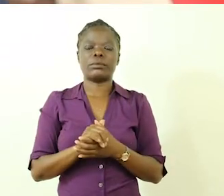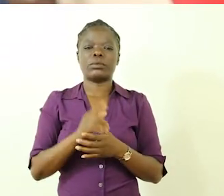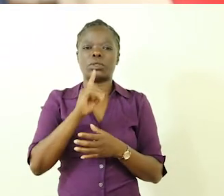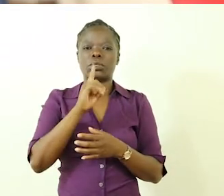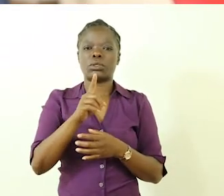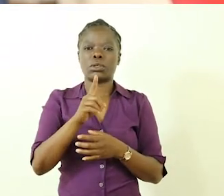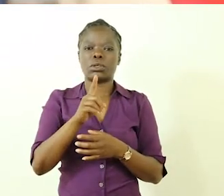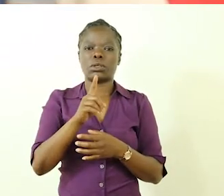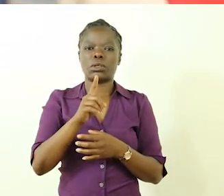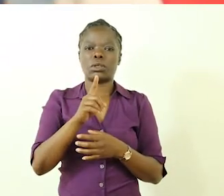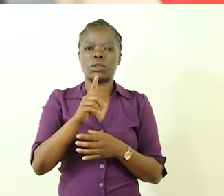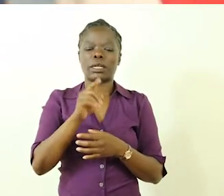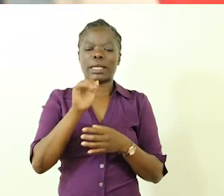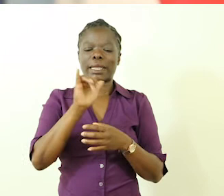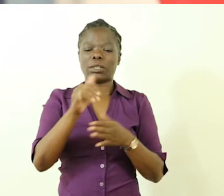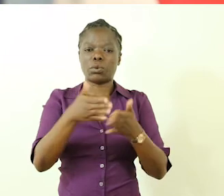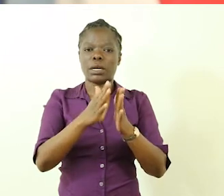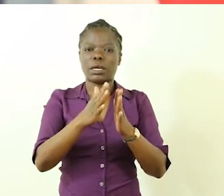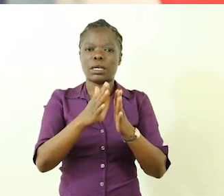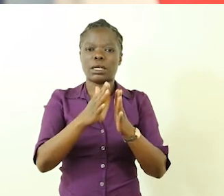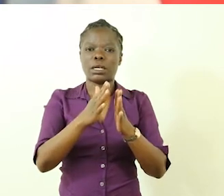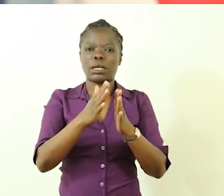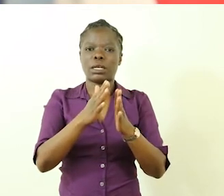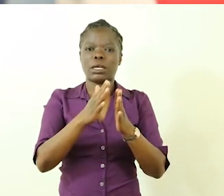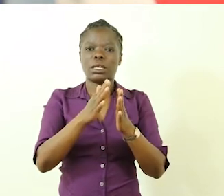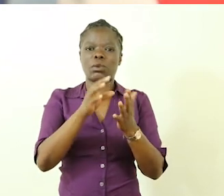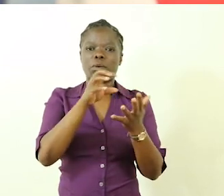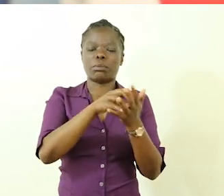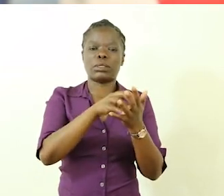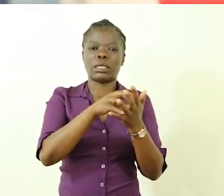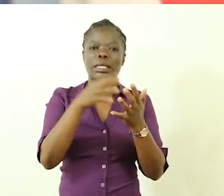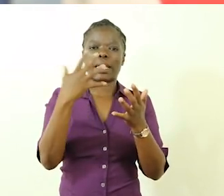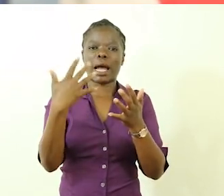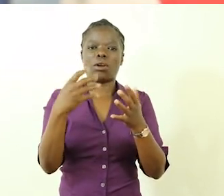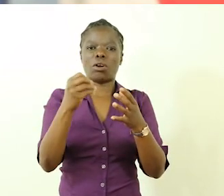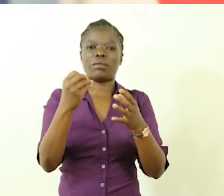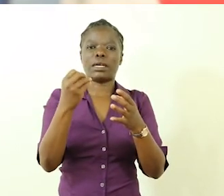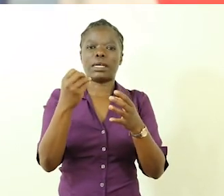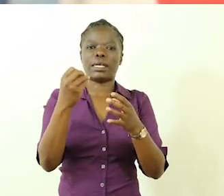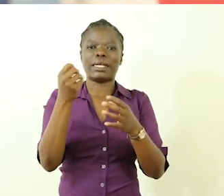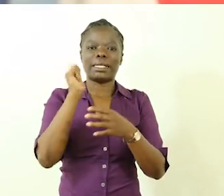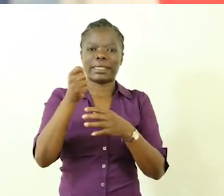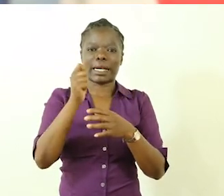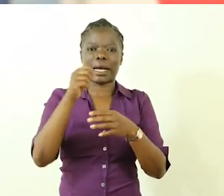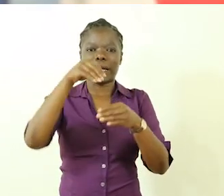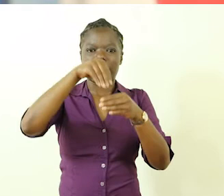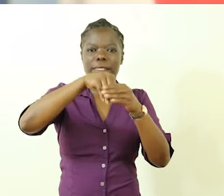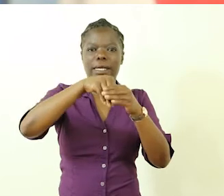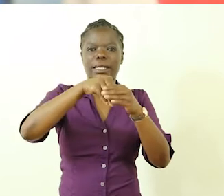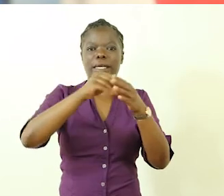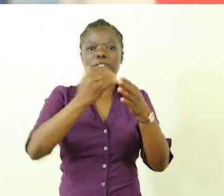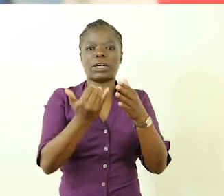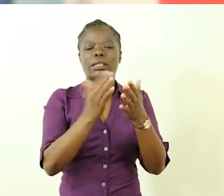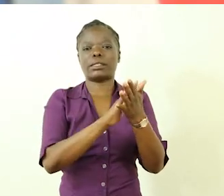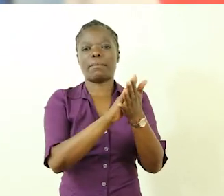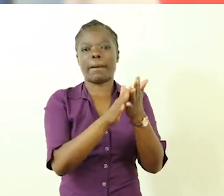So in this way, you're putting the handle of the shaker inside the child's palm